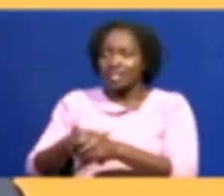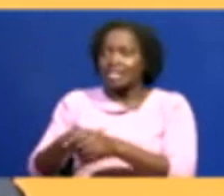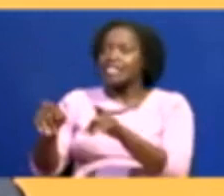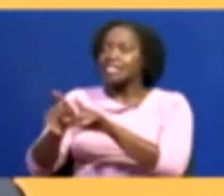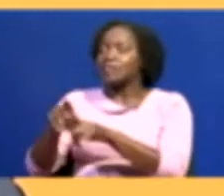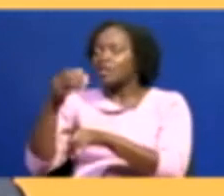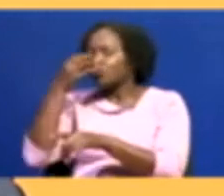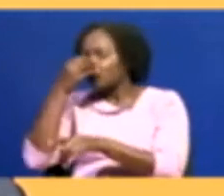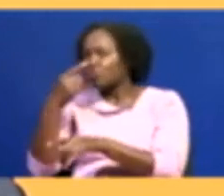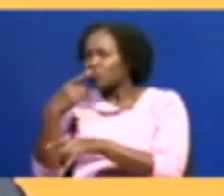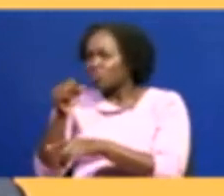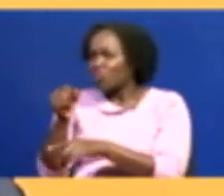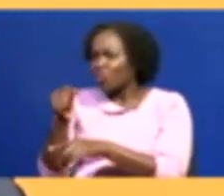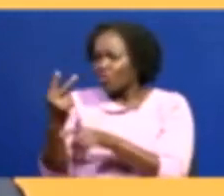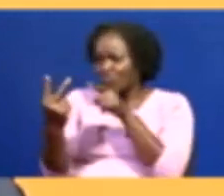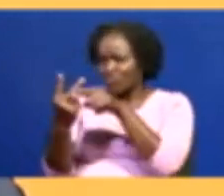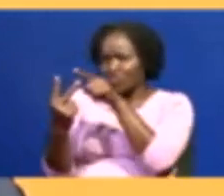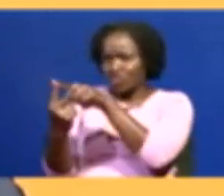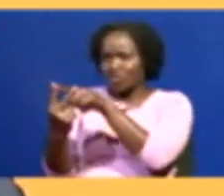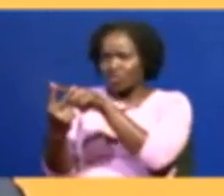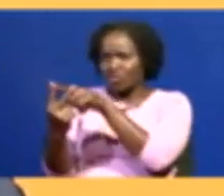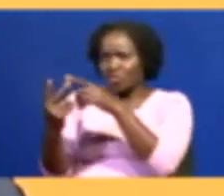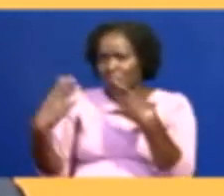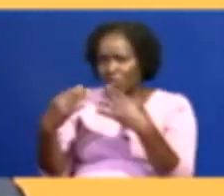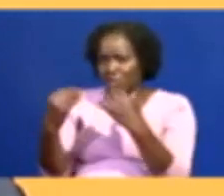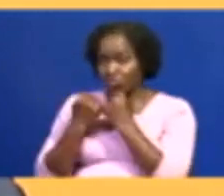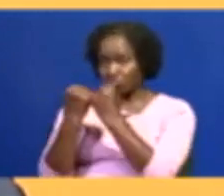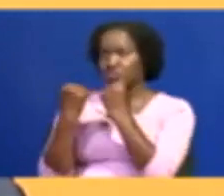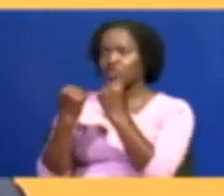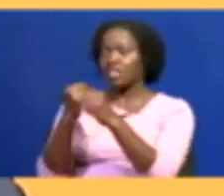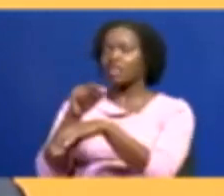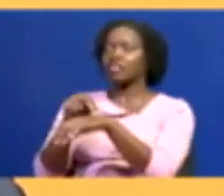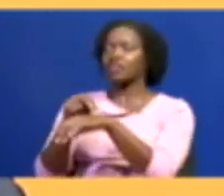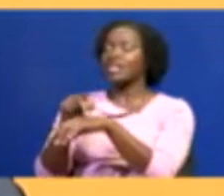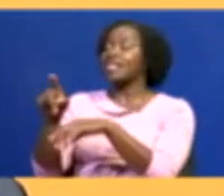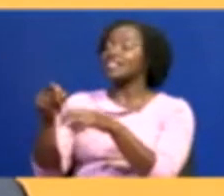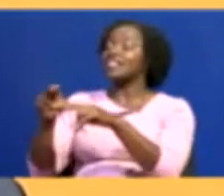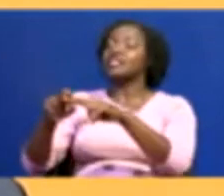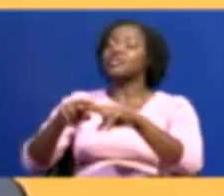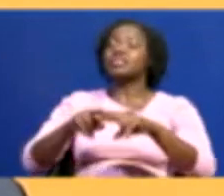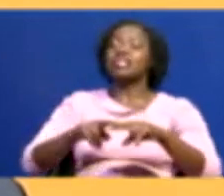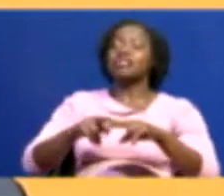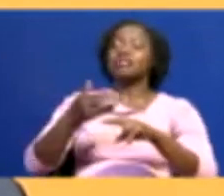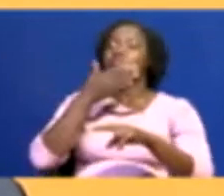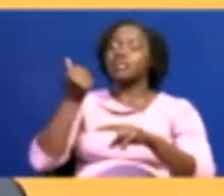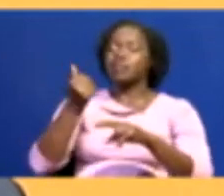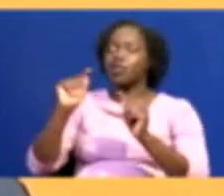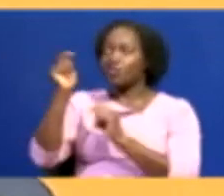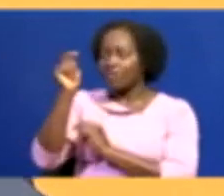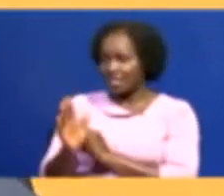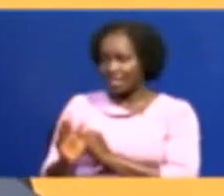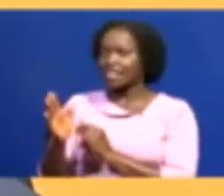Ruto. So these two powerful people in our nation, they need to sit down for the betterment of the Kenyans